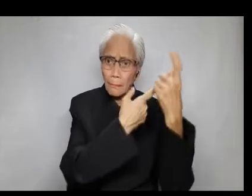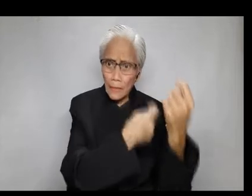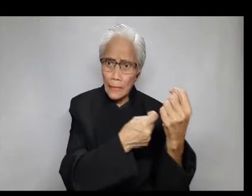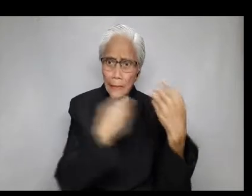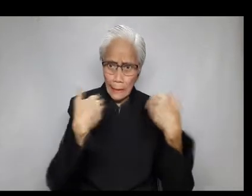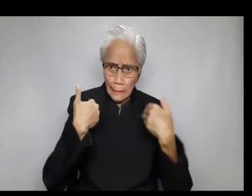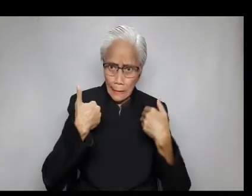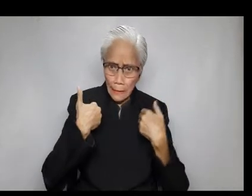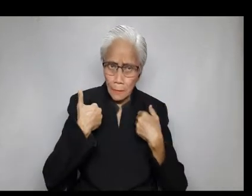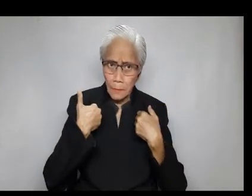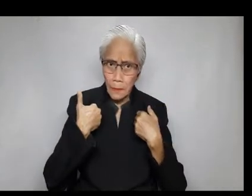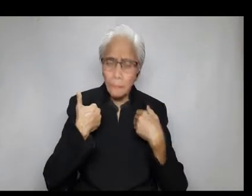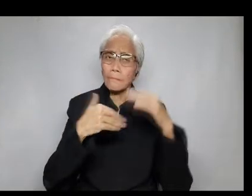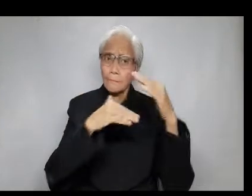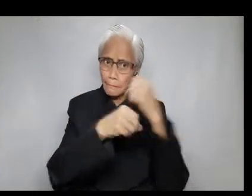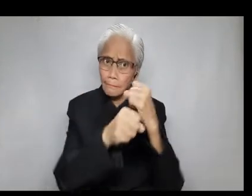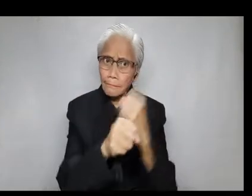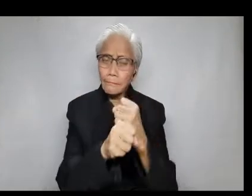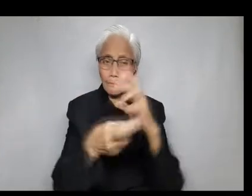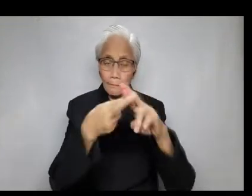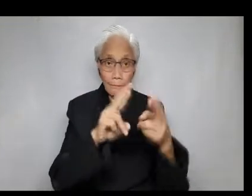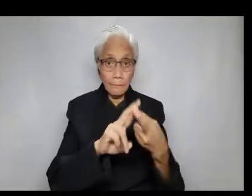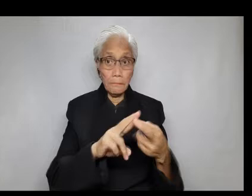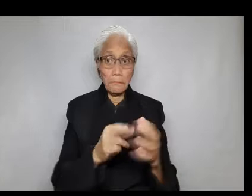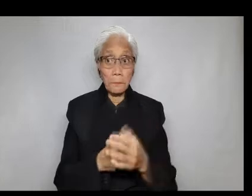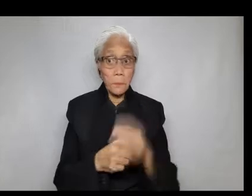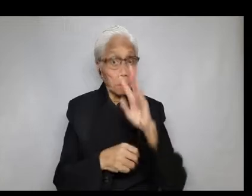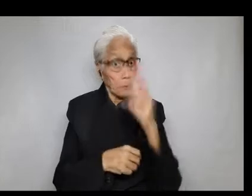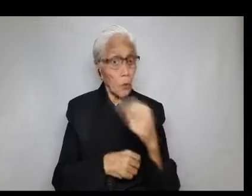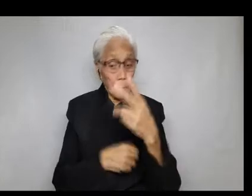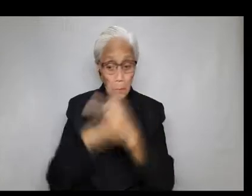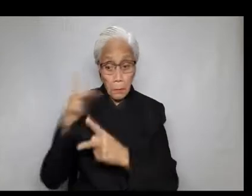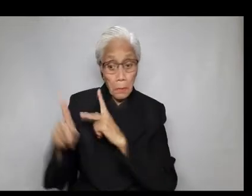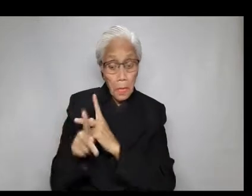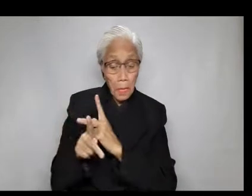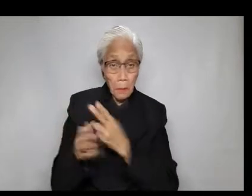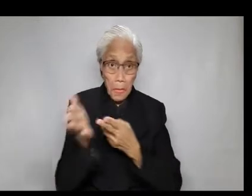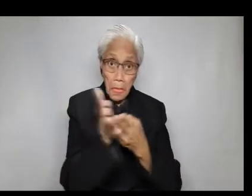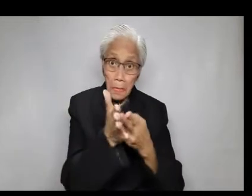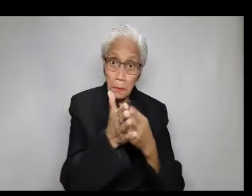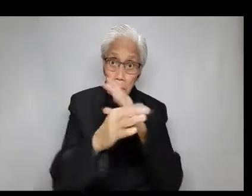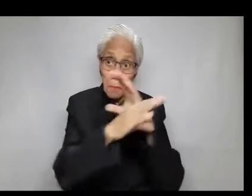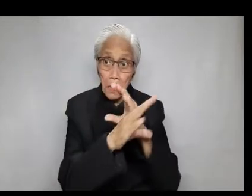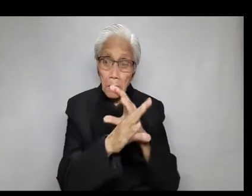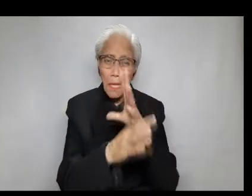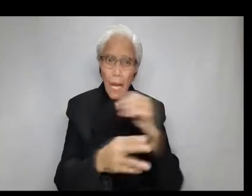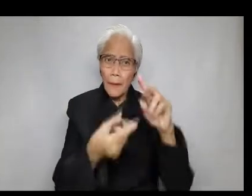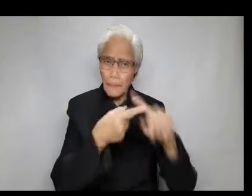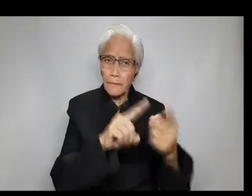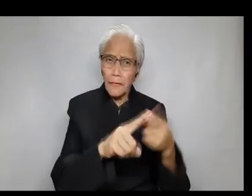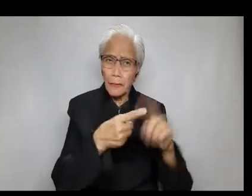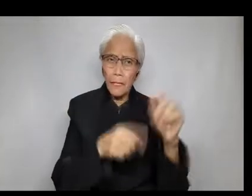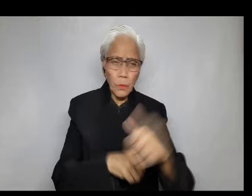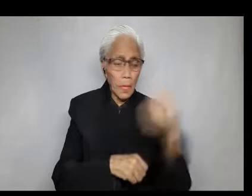trust that has been built up in a relationship. When you are kind, honest,